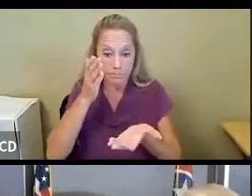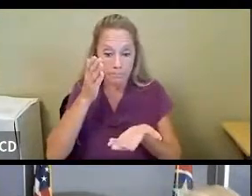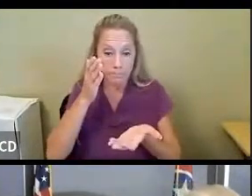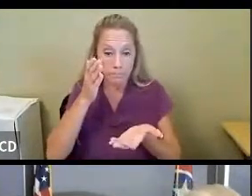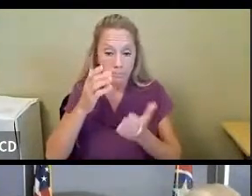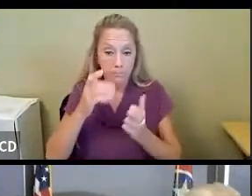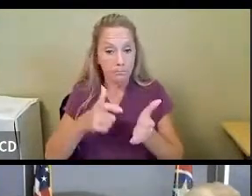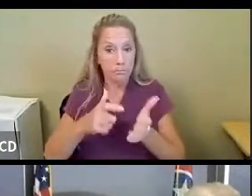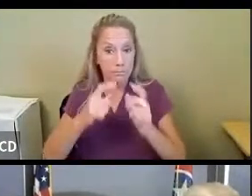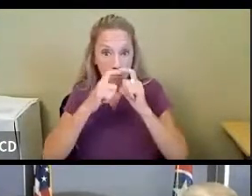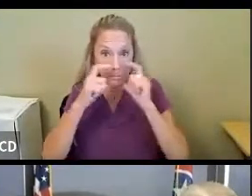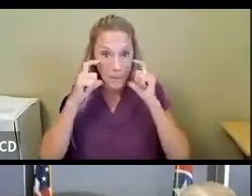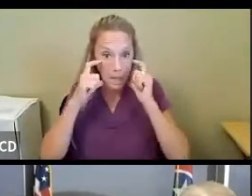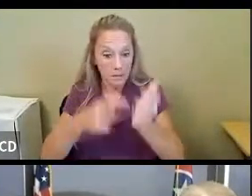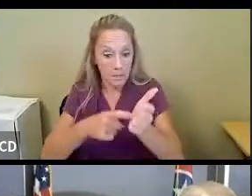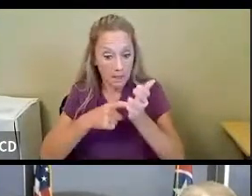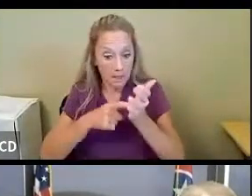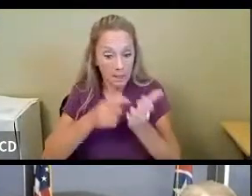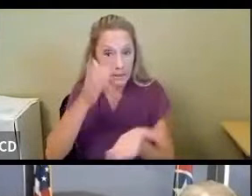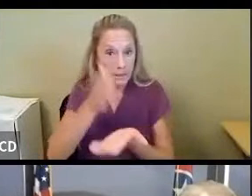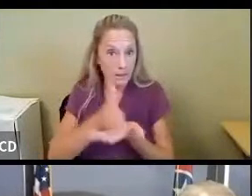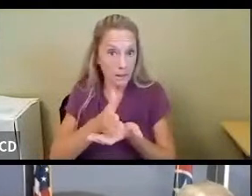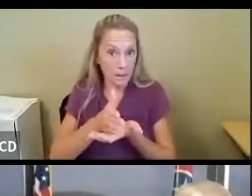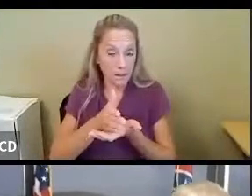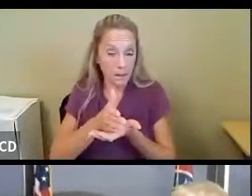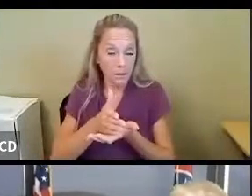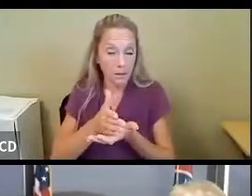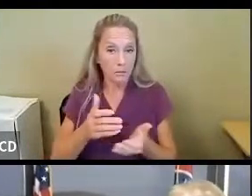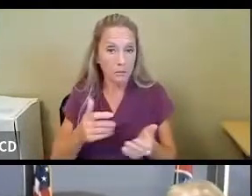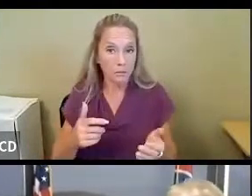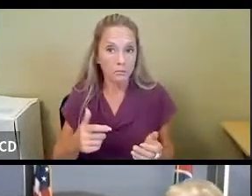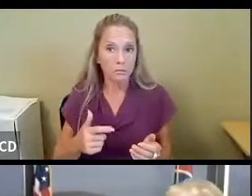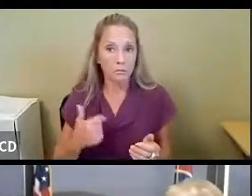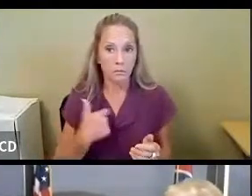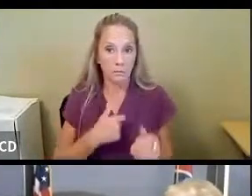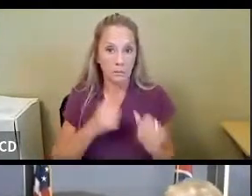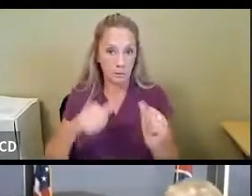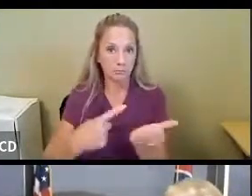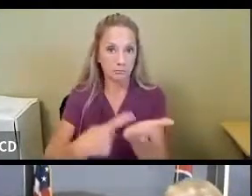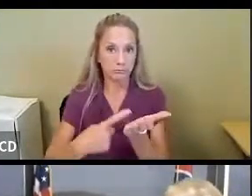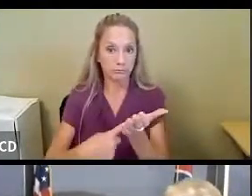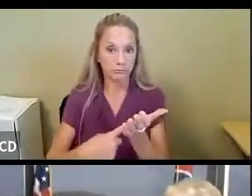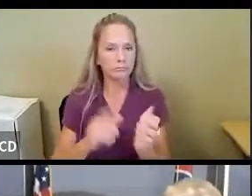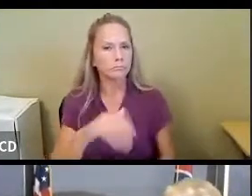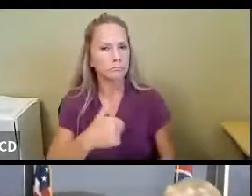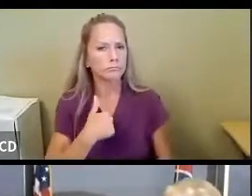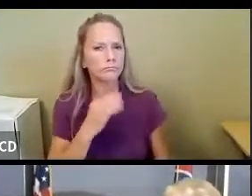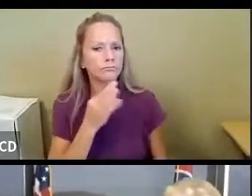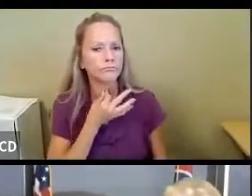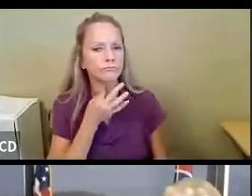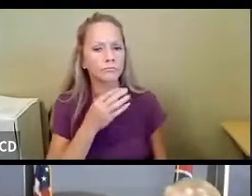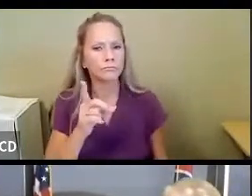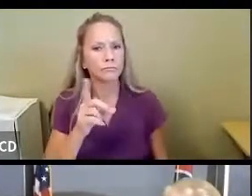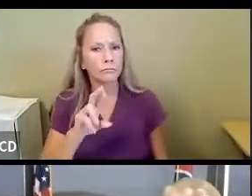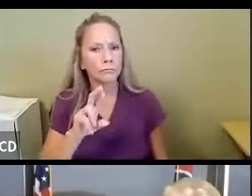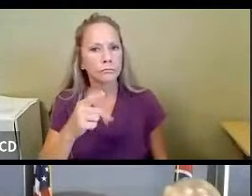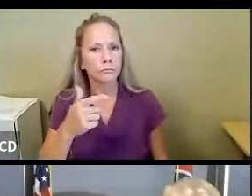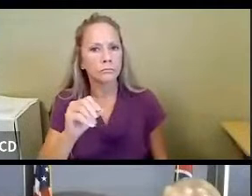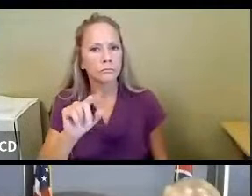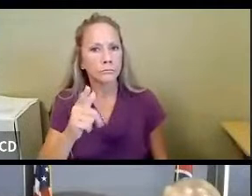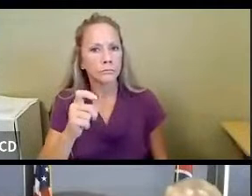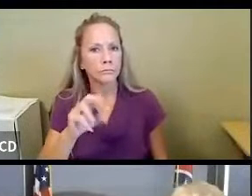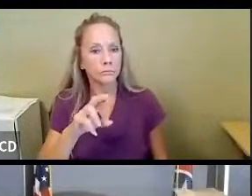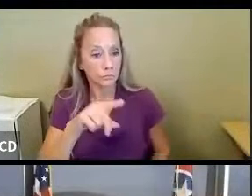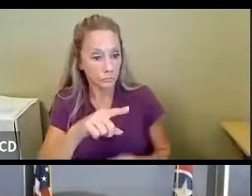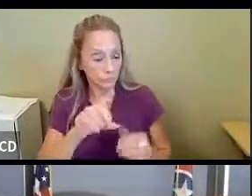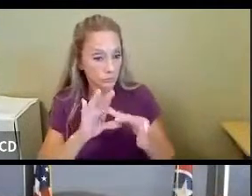mask mandate down. We can do that. I was curious if you had an opportunity to get in touch with